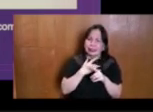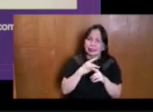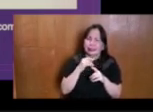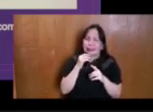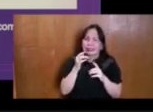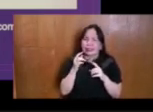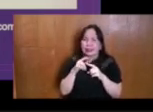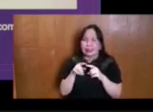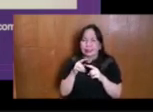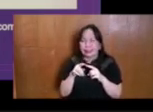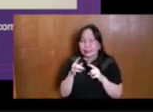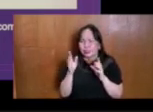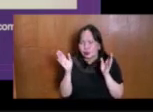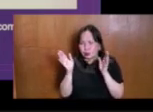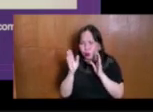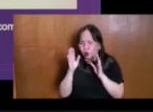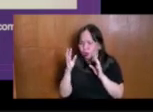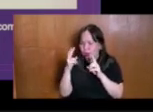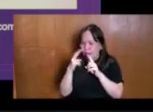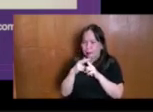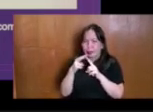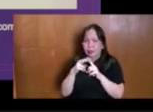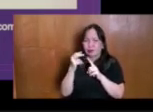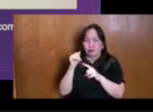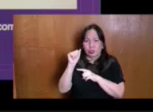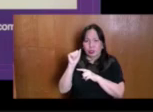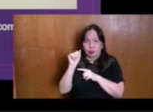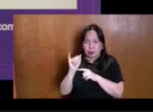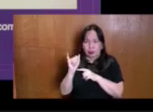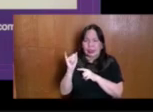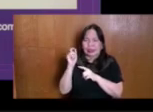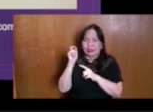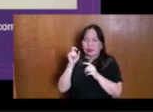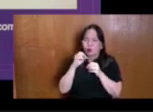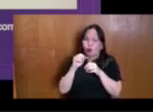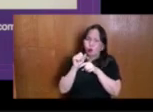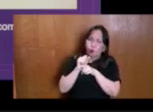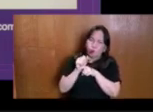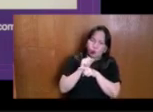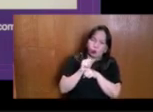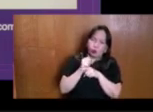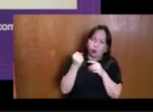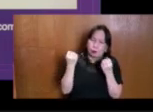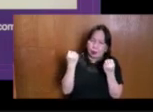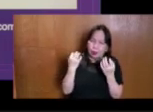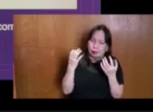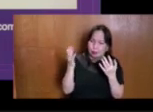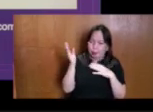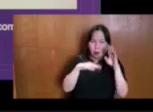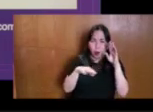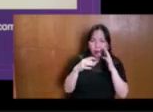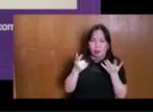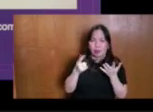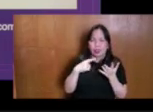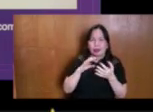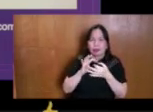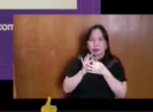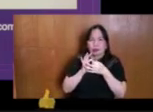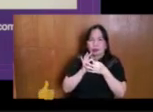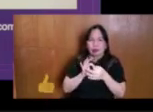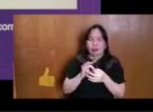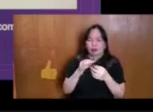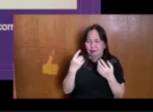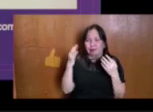narrow kind of application of AI. There's so much more, especially many of our problems are very much flesh and